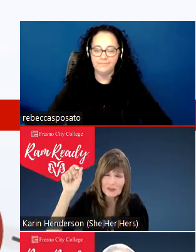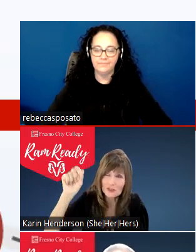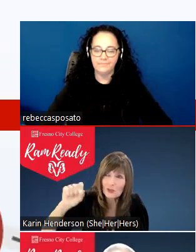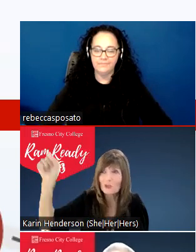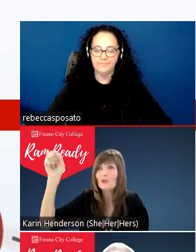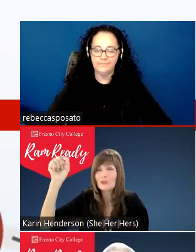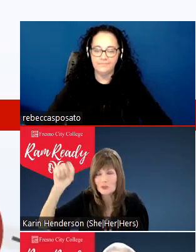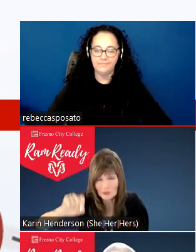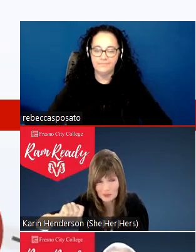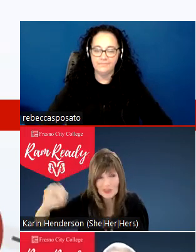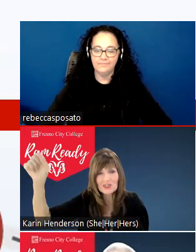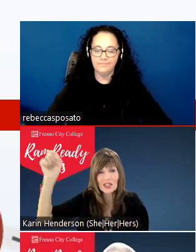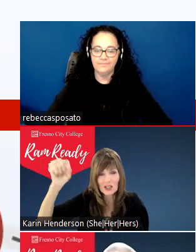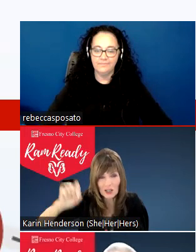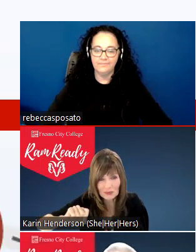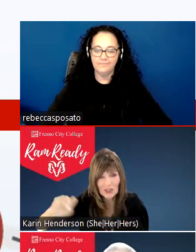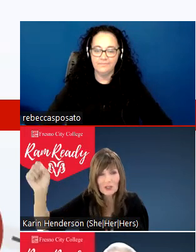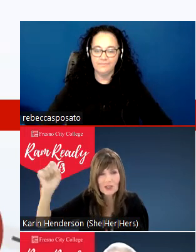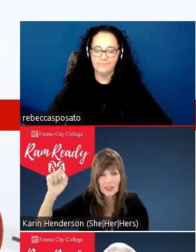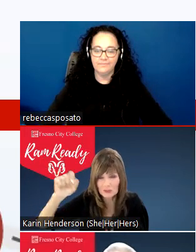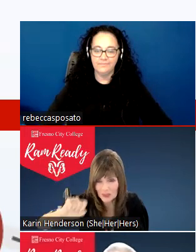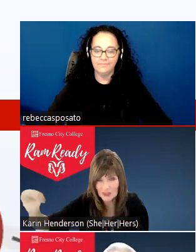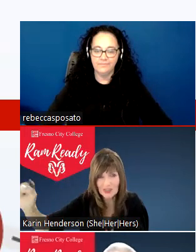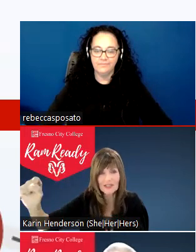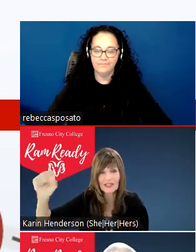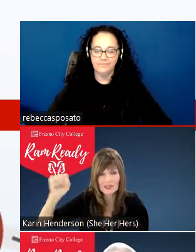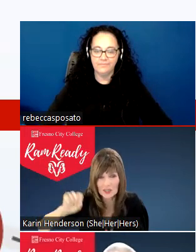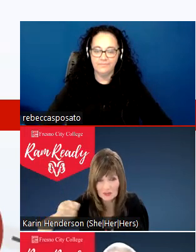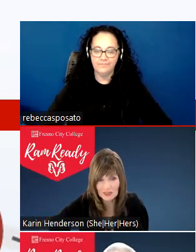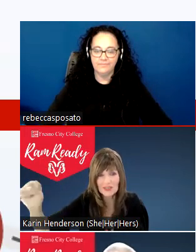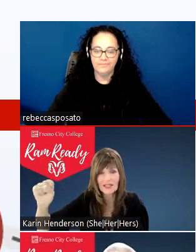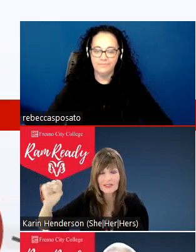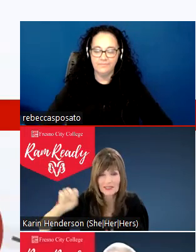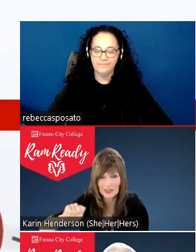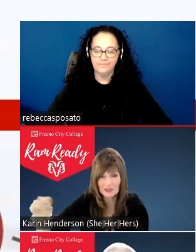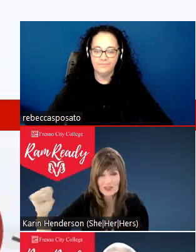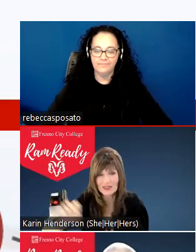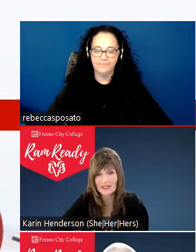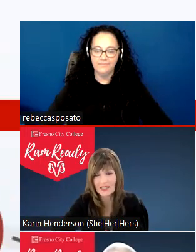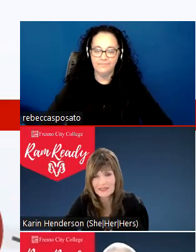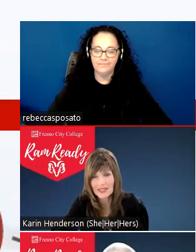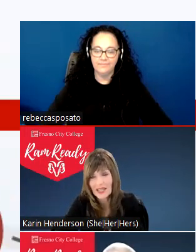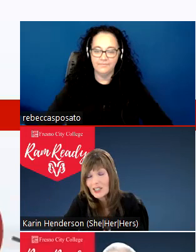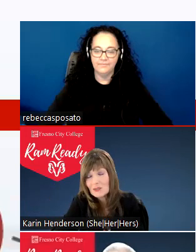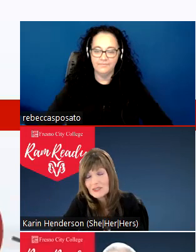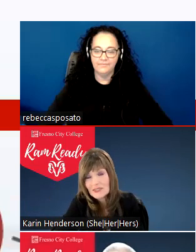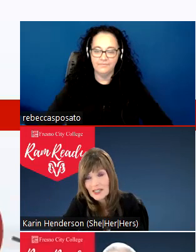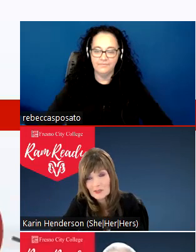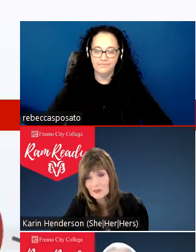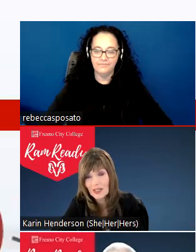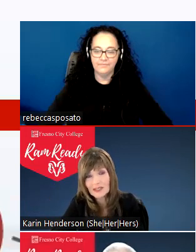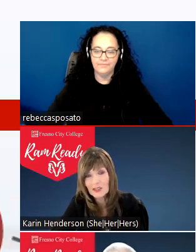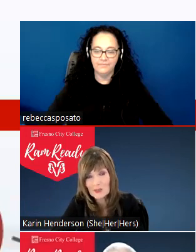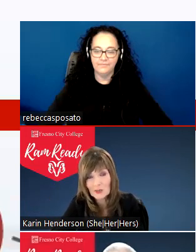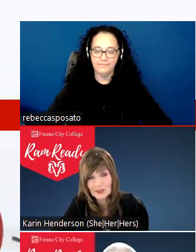see, it's so cool to be able to check off, okay, I finished that class, I finished that class, I finished that class. And it was